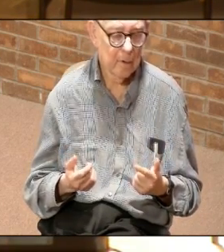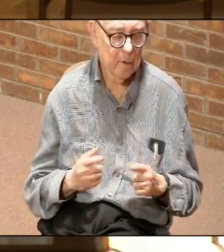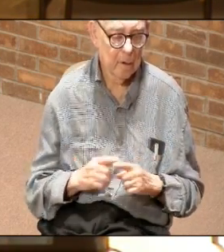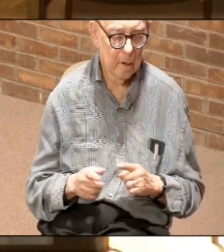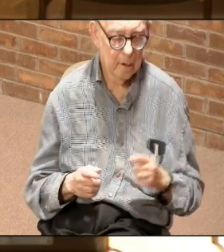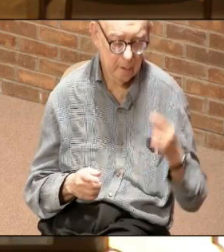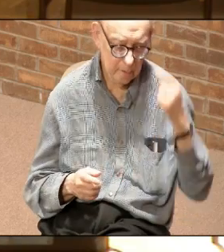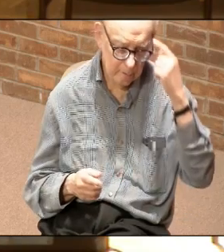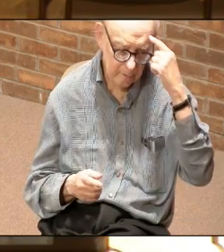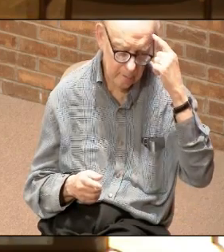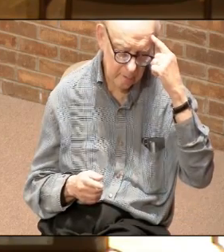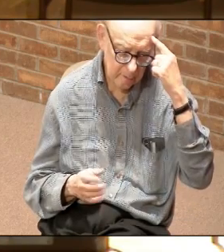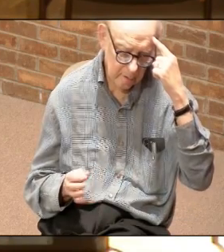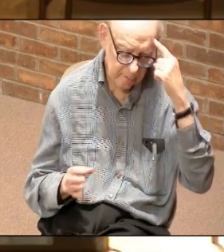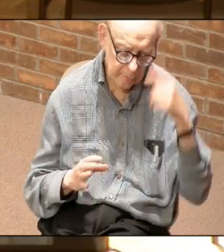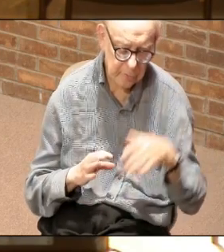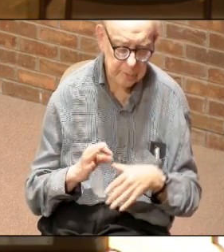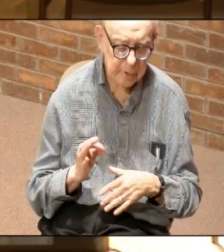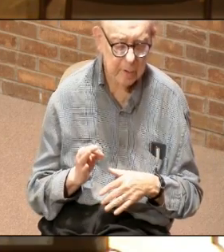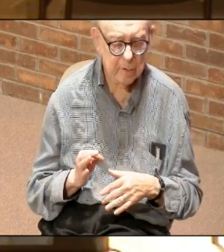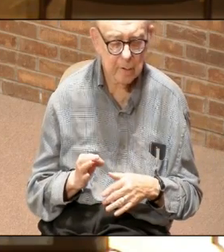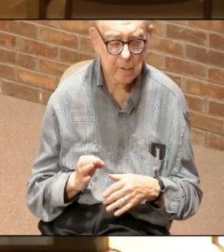But the mindset of the Spirit